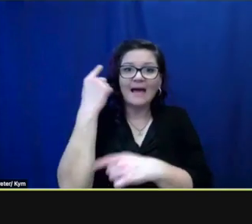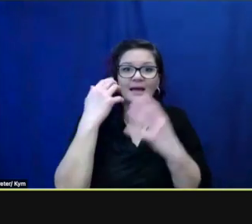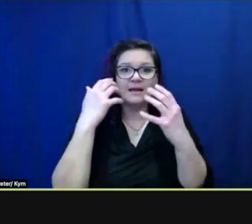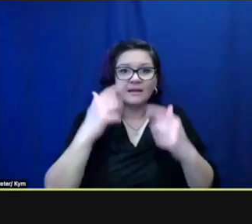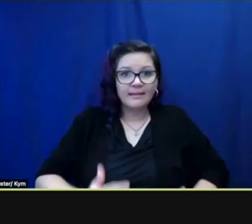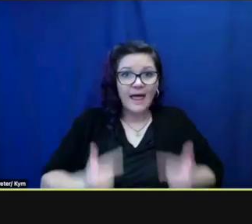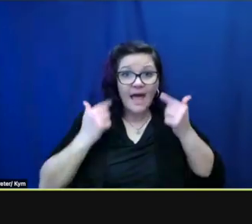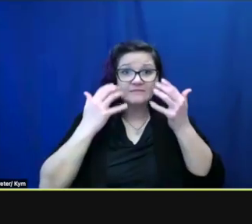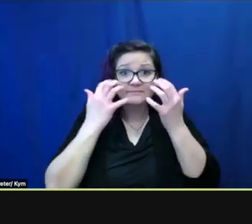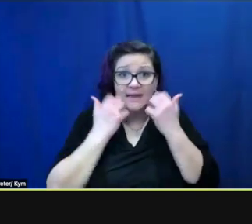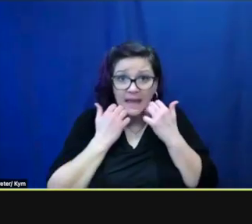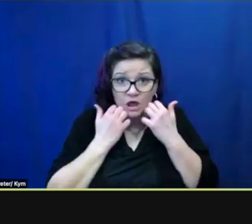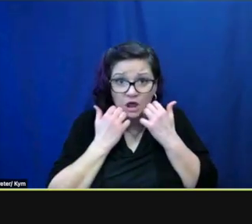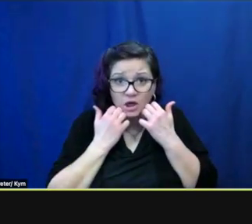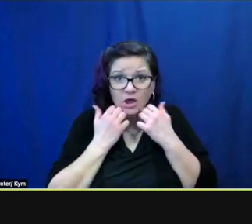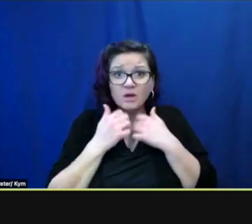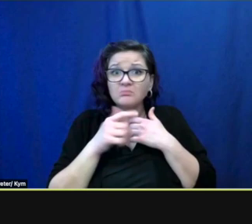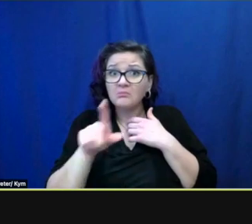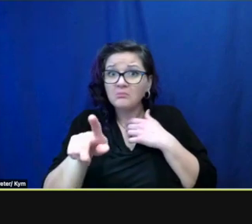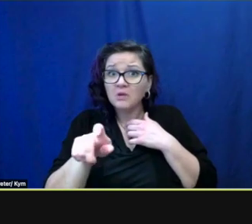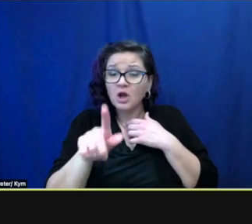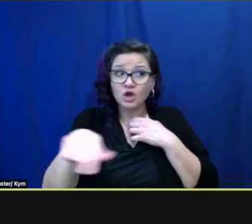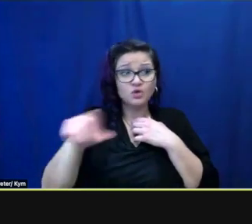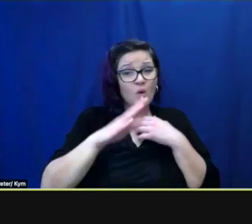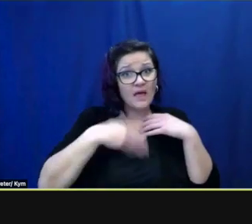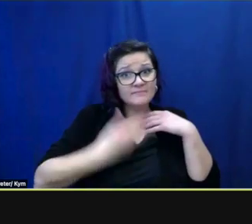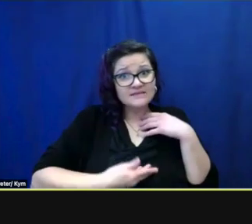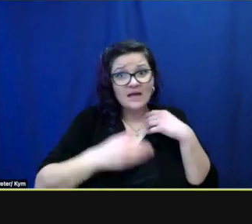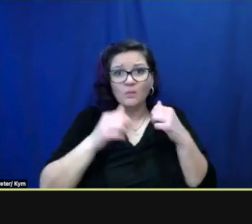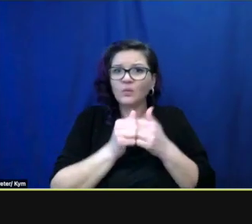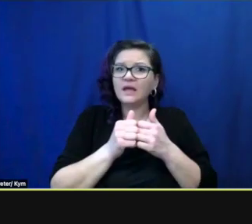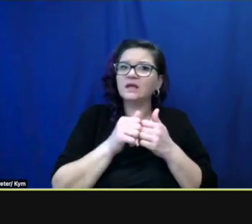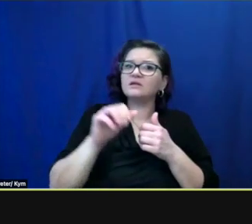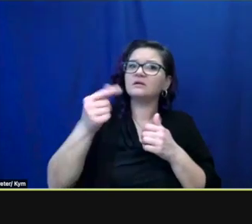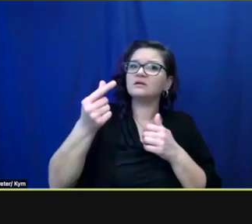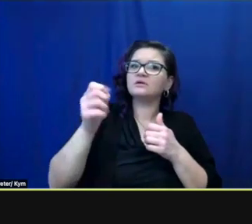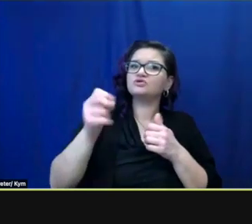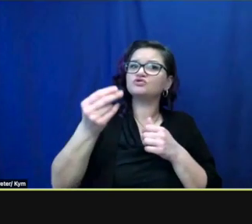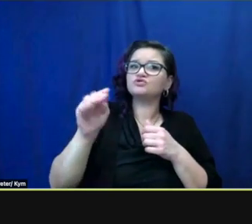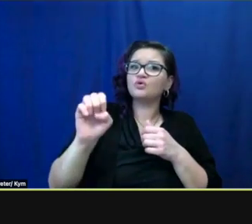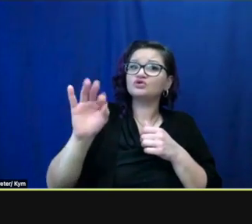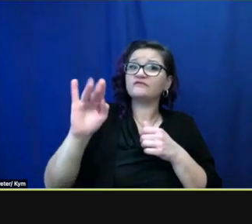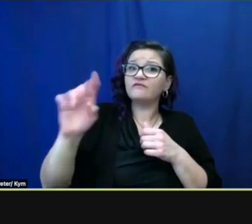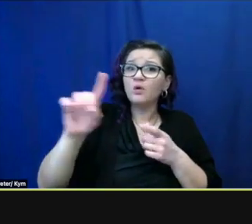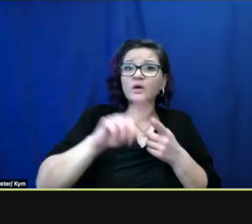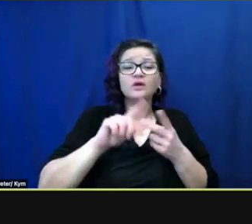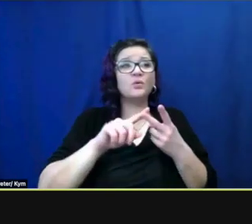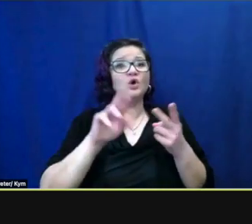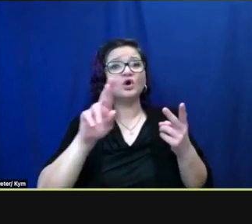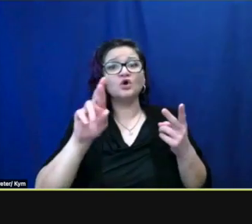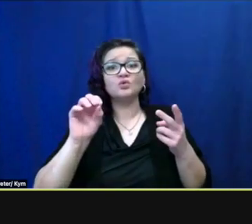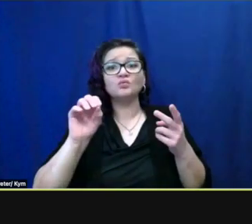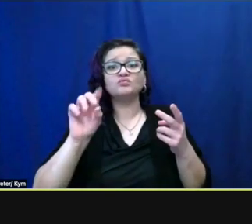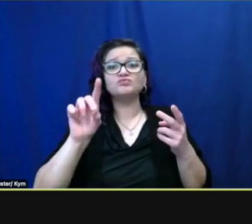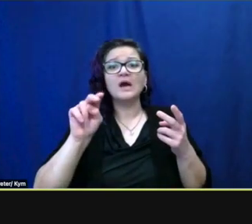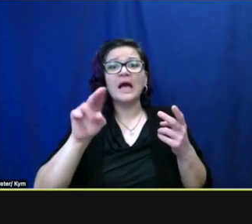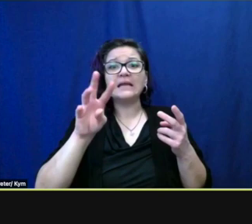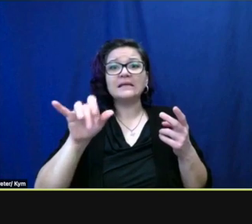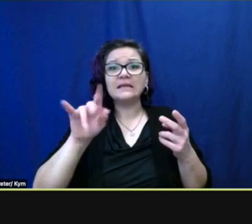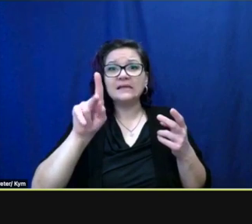you, what happened to like George Floyd? Or even going back to Rodney King, right? He had the same experience, you know, 30 years ago.